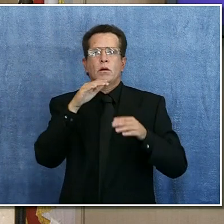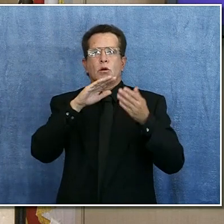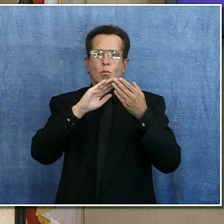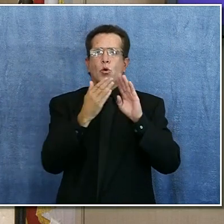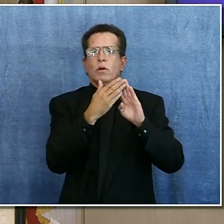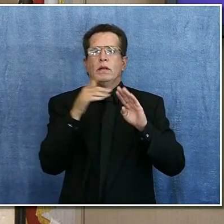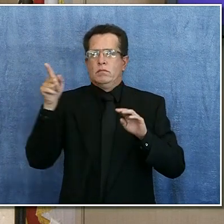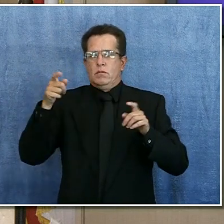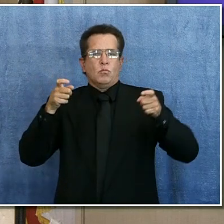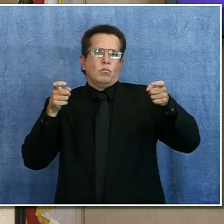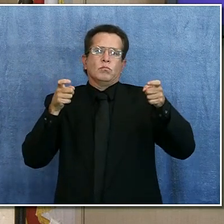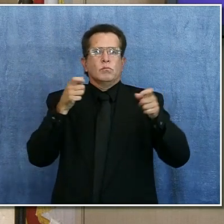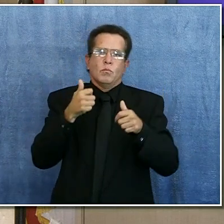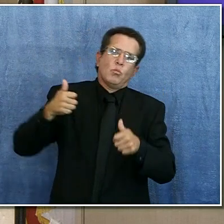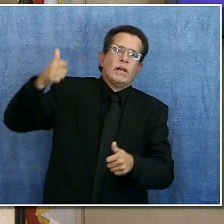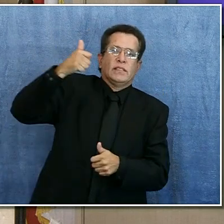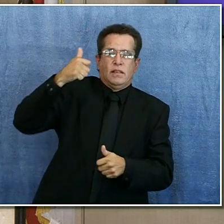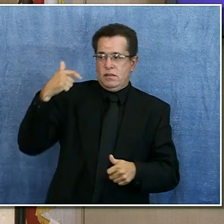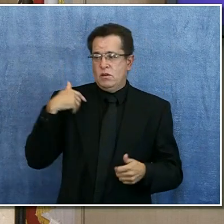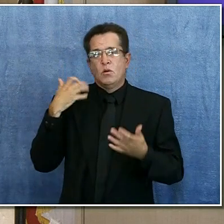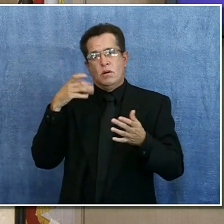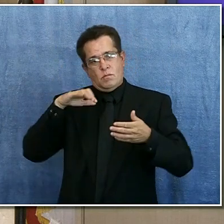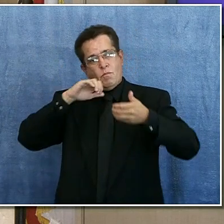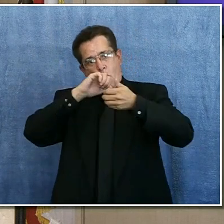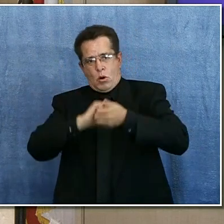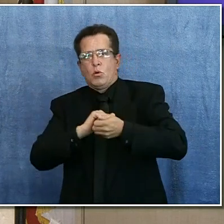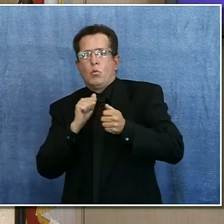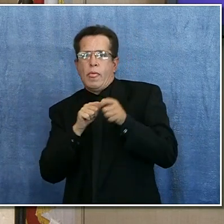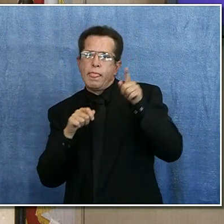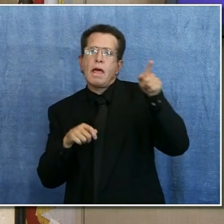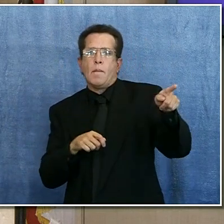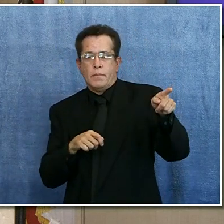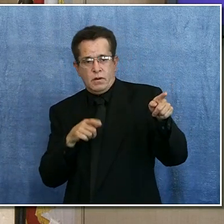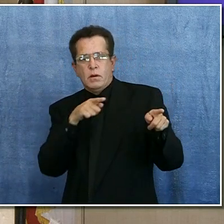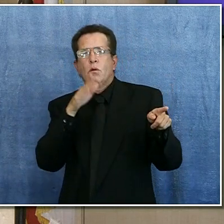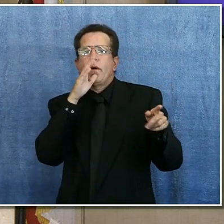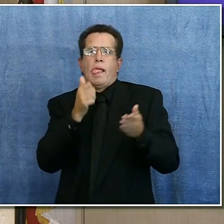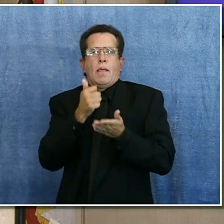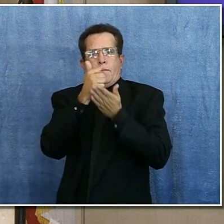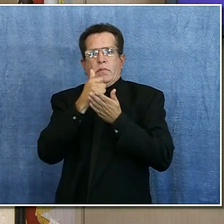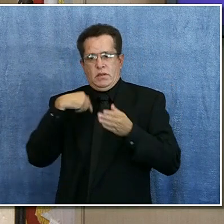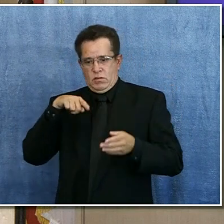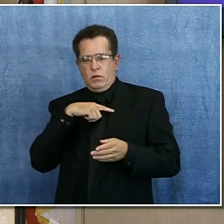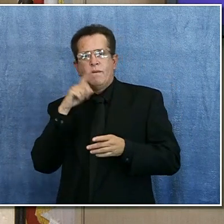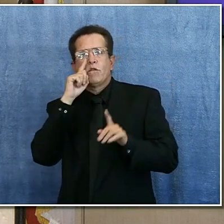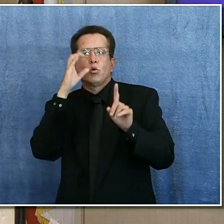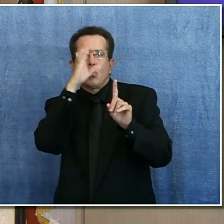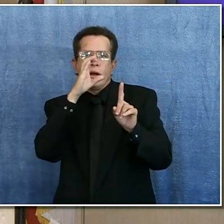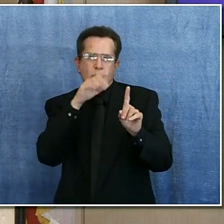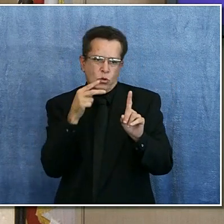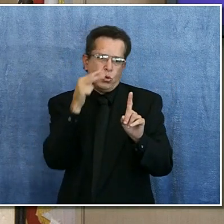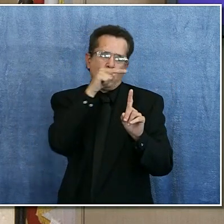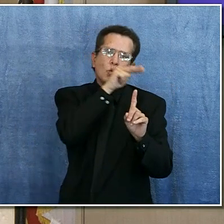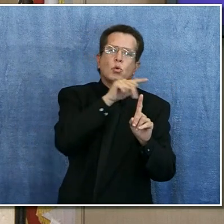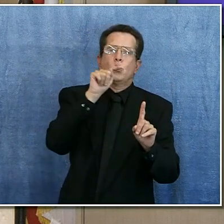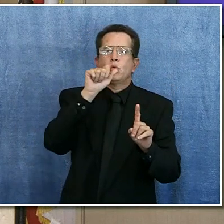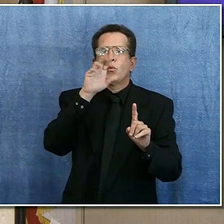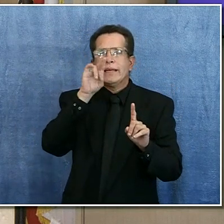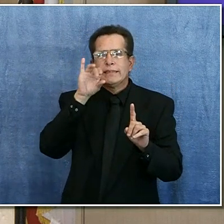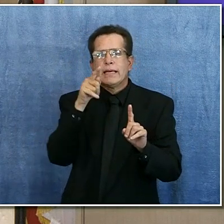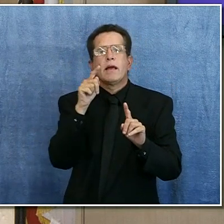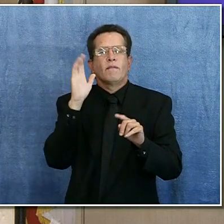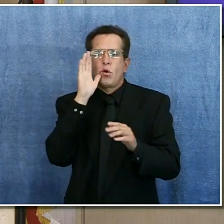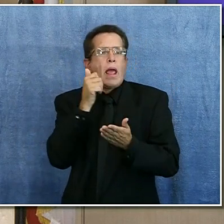working with our community partners to reach out to all residents on tracing, and he will talk about what they are doing in